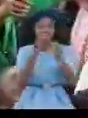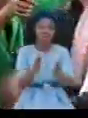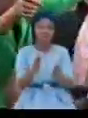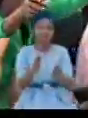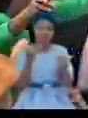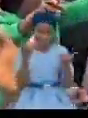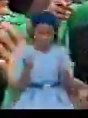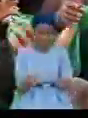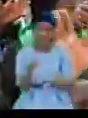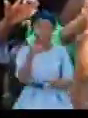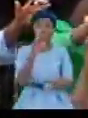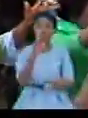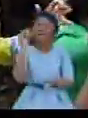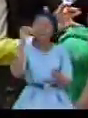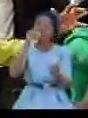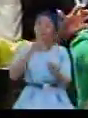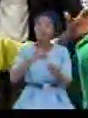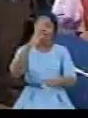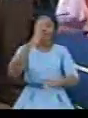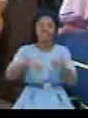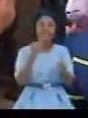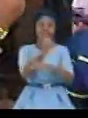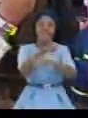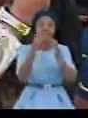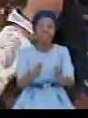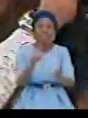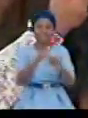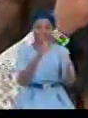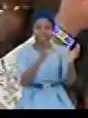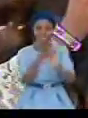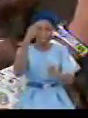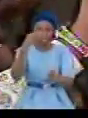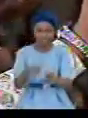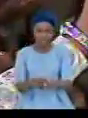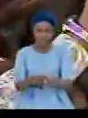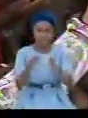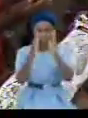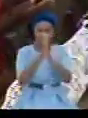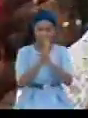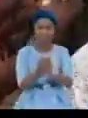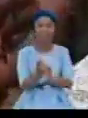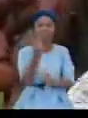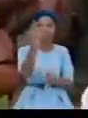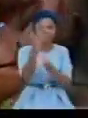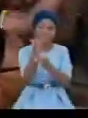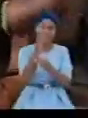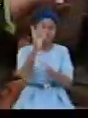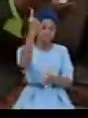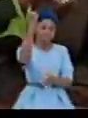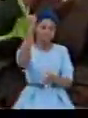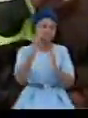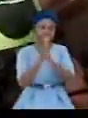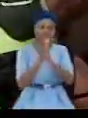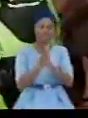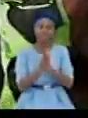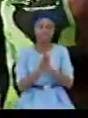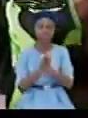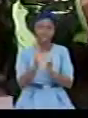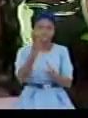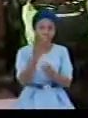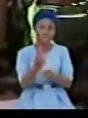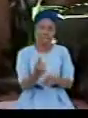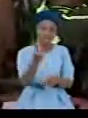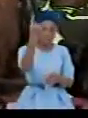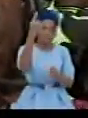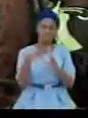more than a conqueror in Jesus' name. Raise up that hand for victory. Raise up that hand in victory.